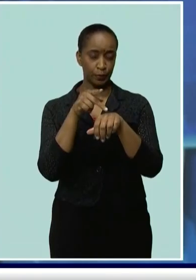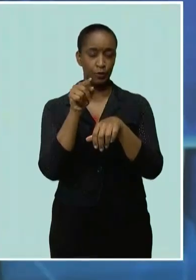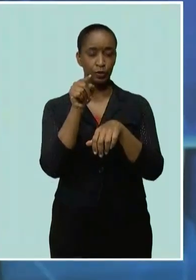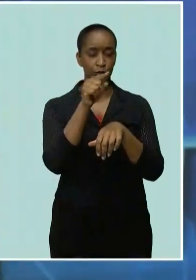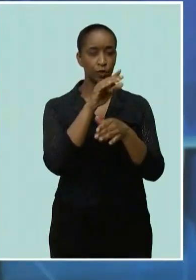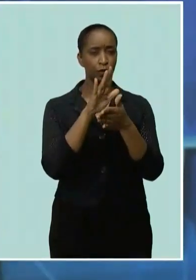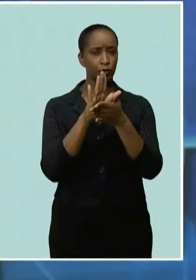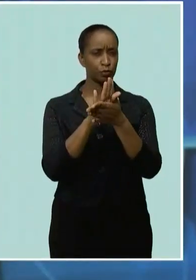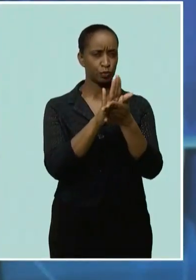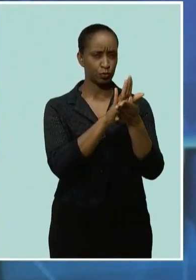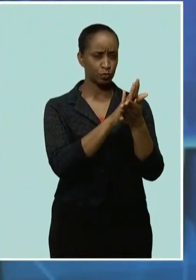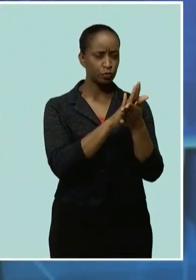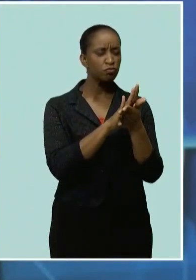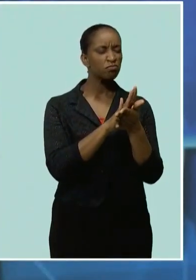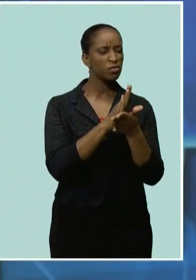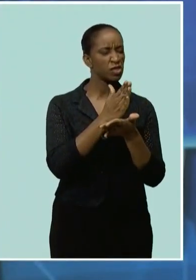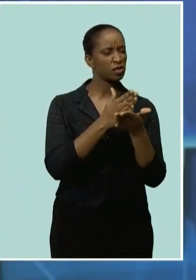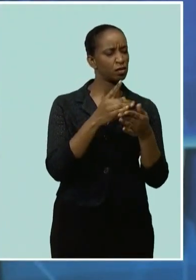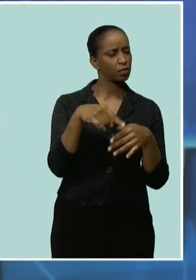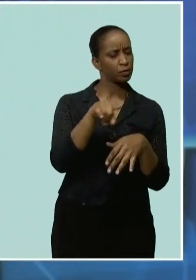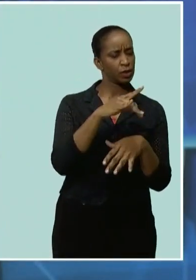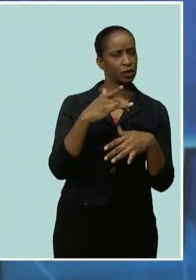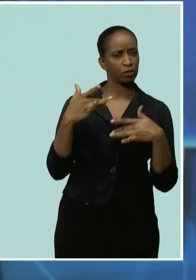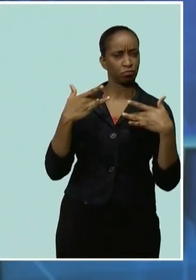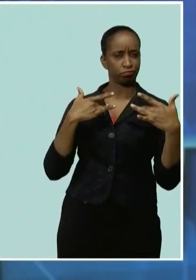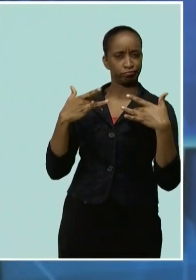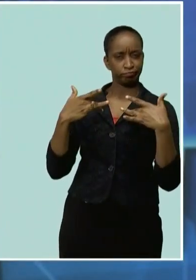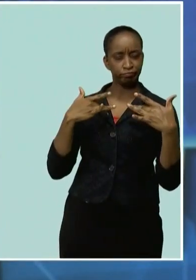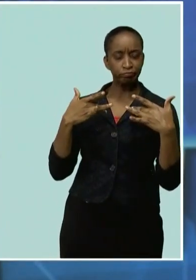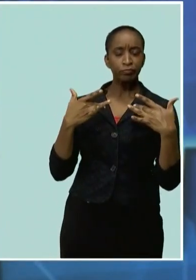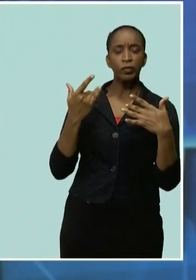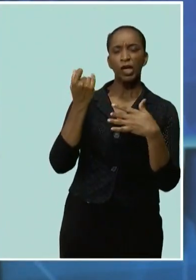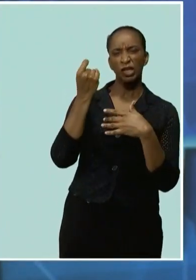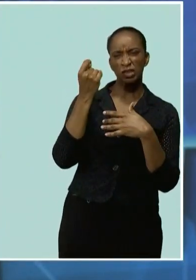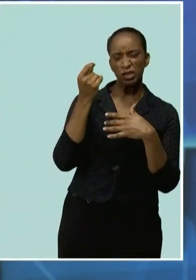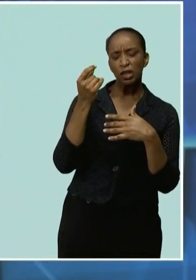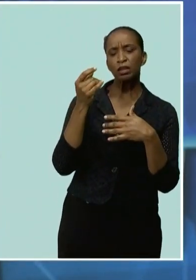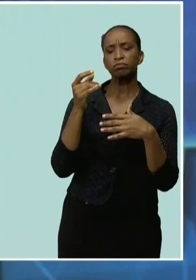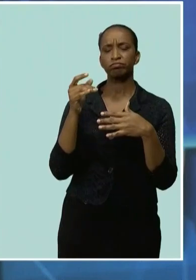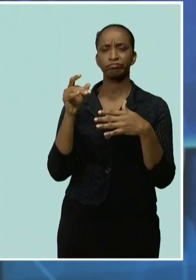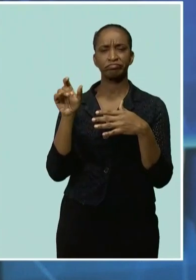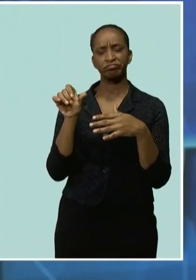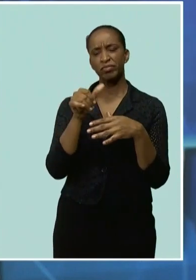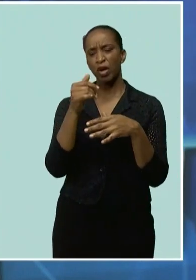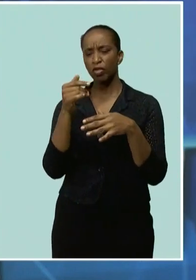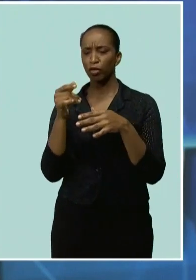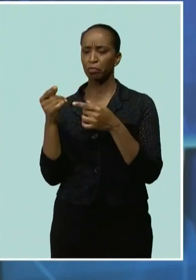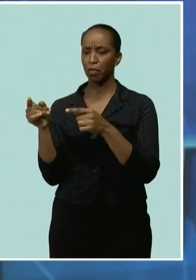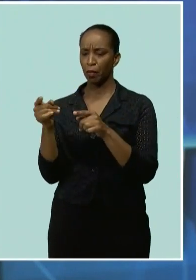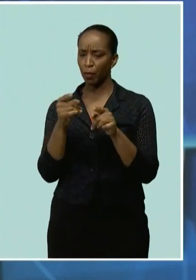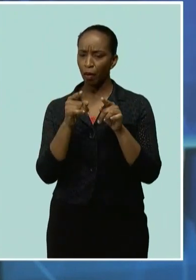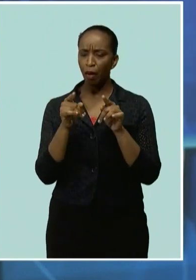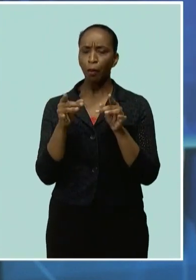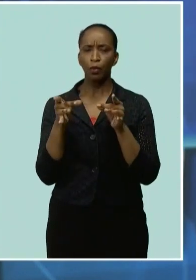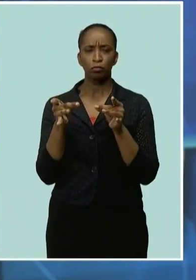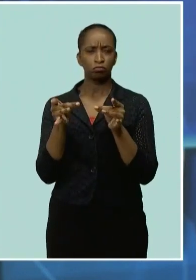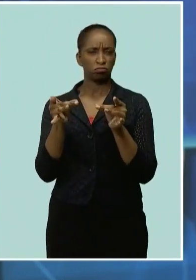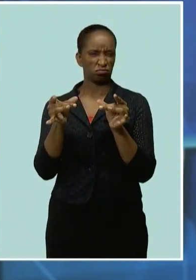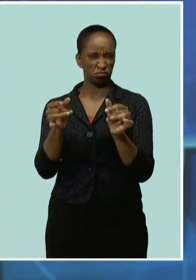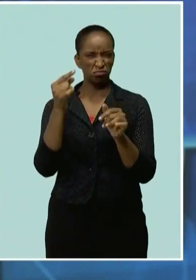was an otherwise relatively smooth start to the new school term. Thousands of students returned to the classroom for the start